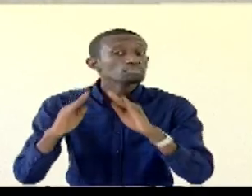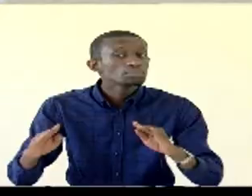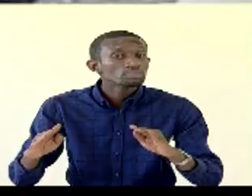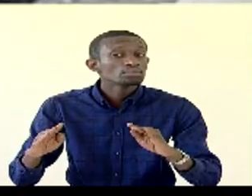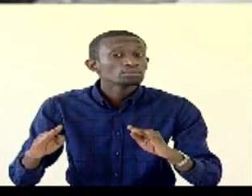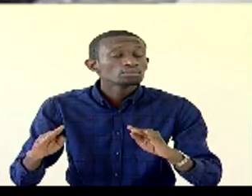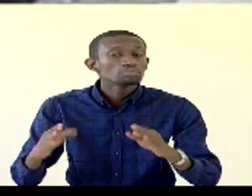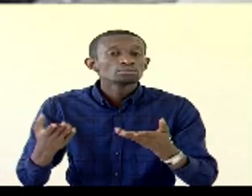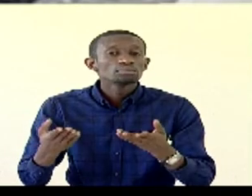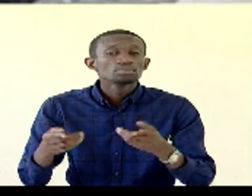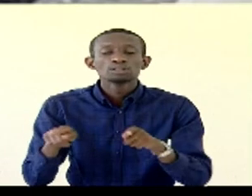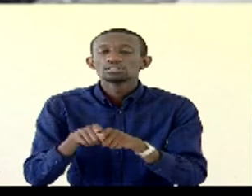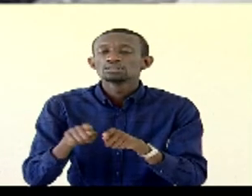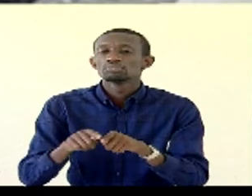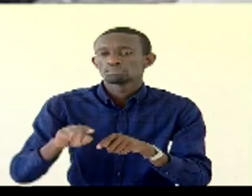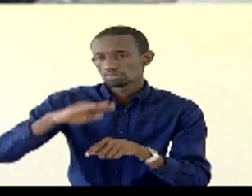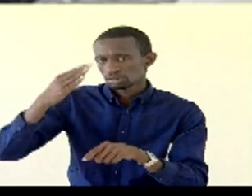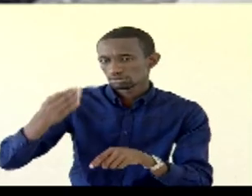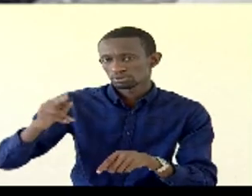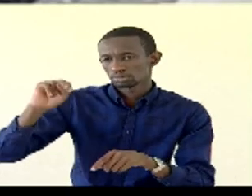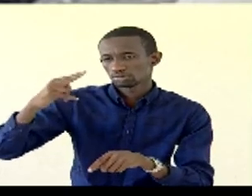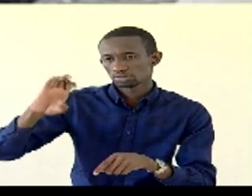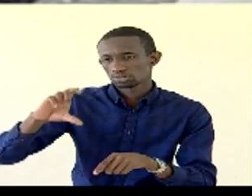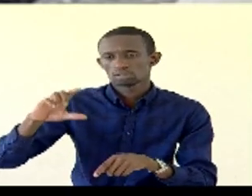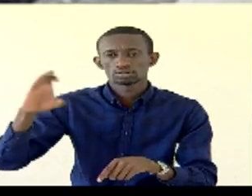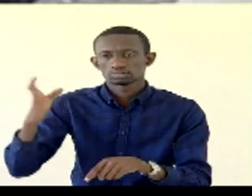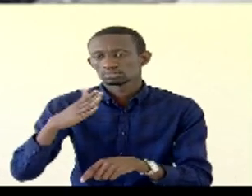as multinucleated cell?